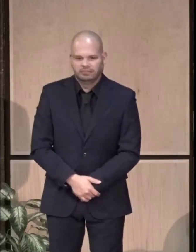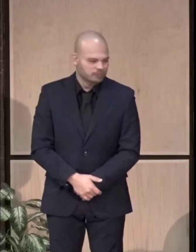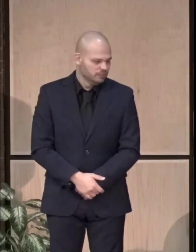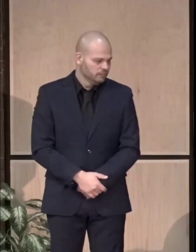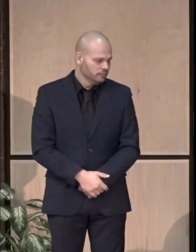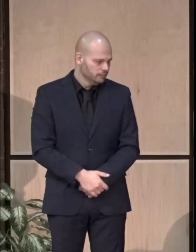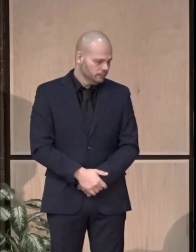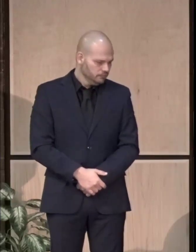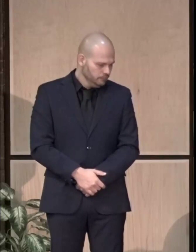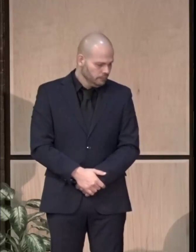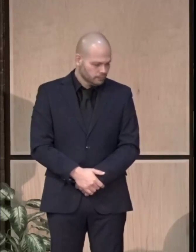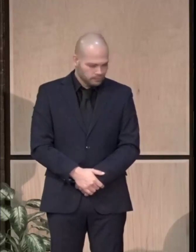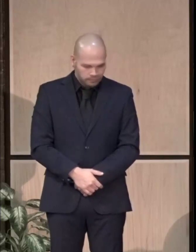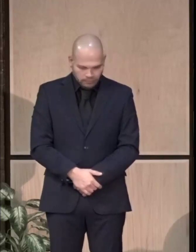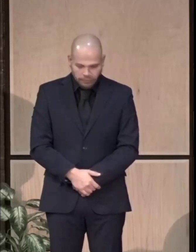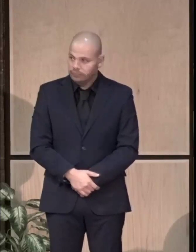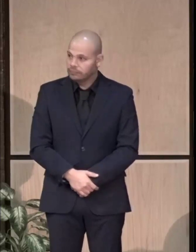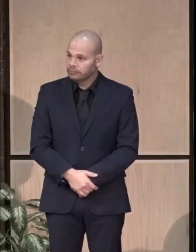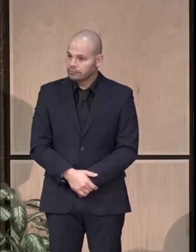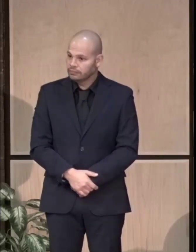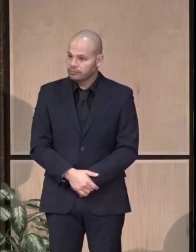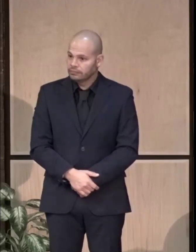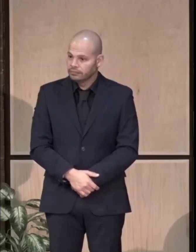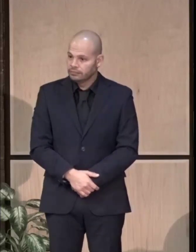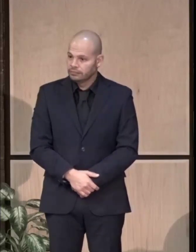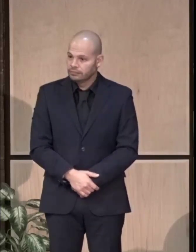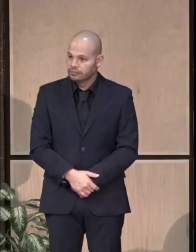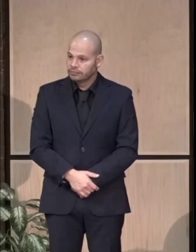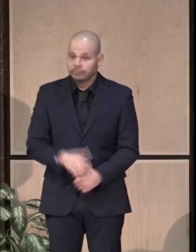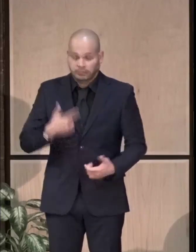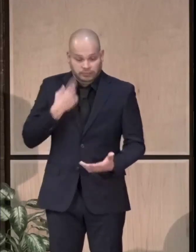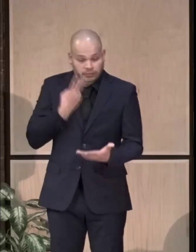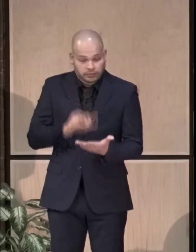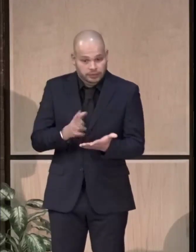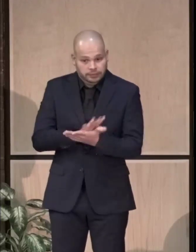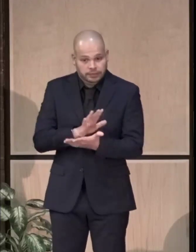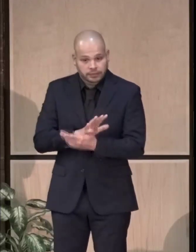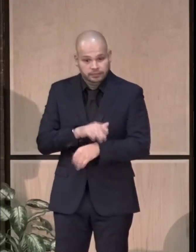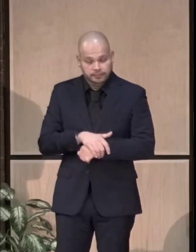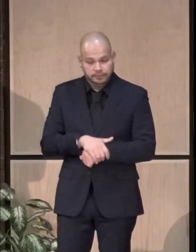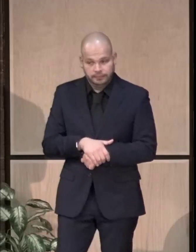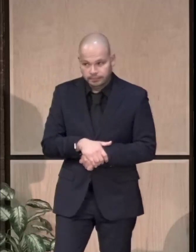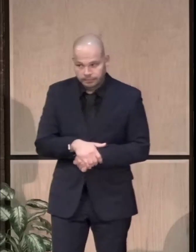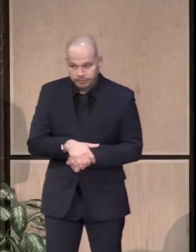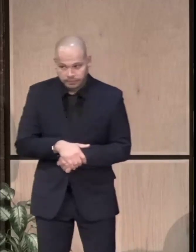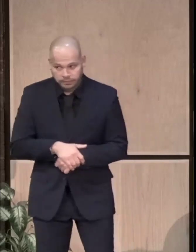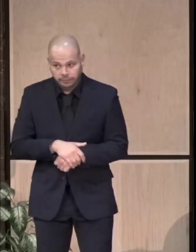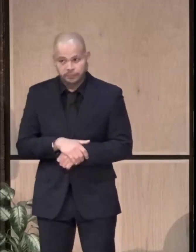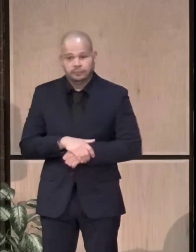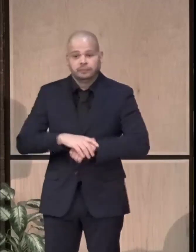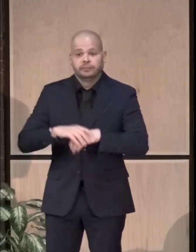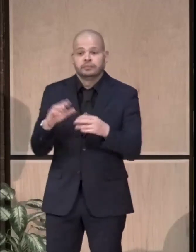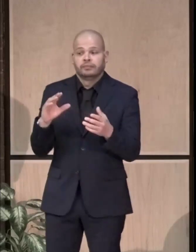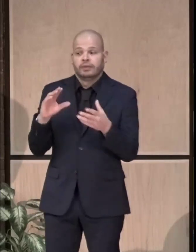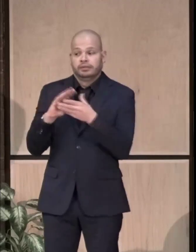You see that? I see the document three. Night before last at approximately 2:30. You